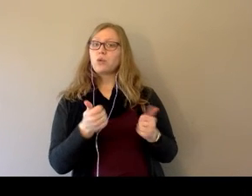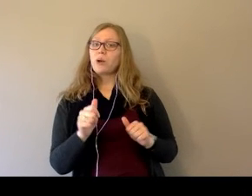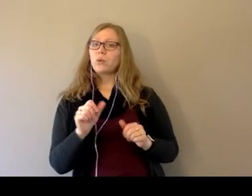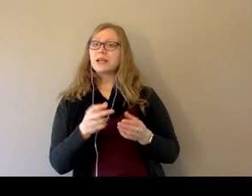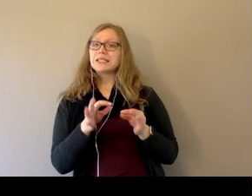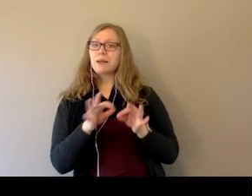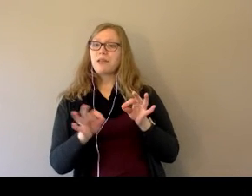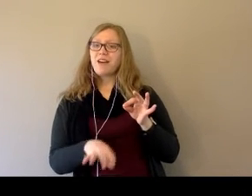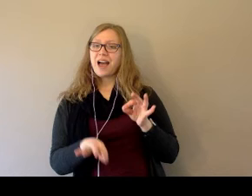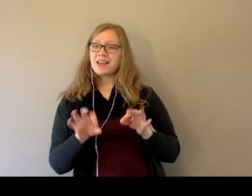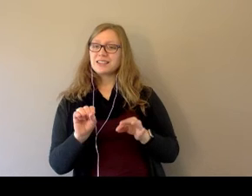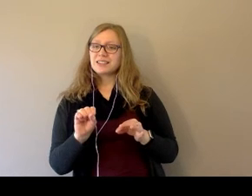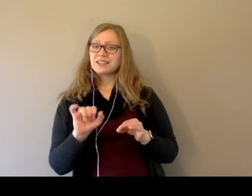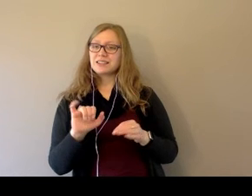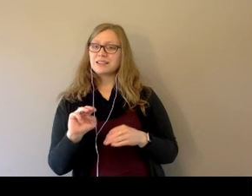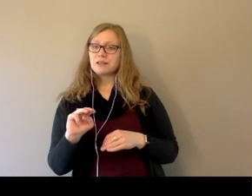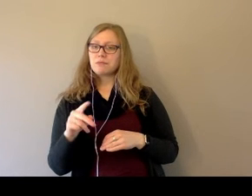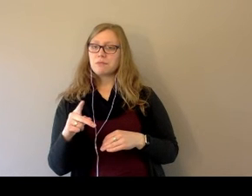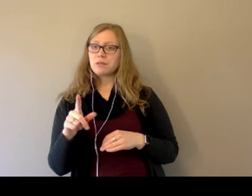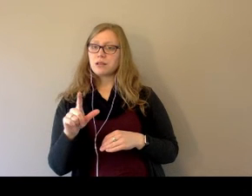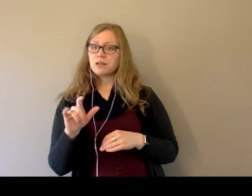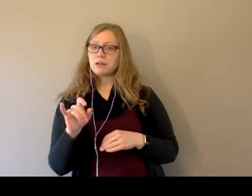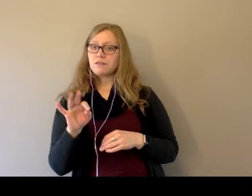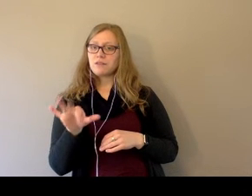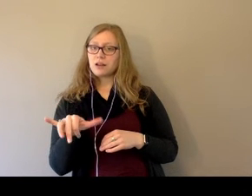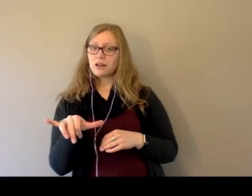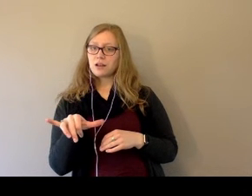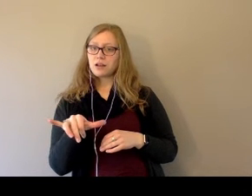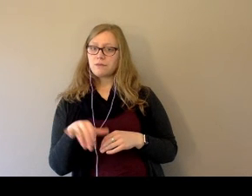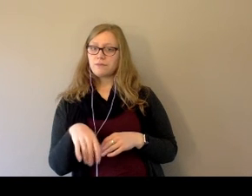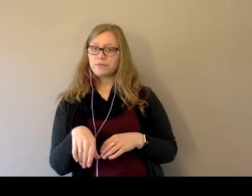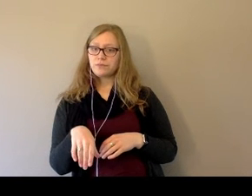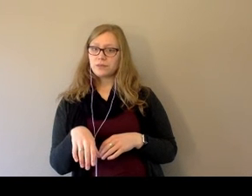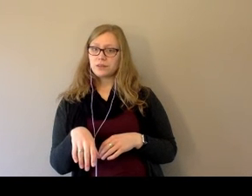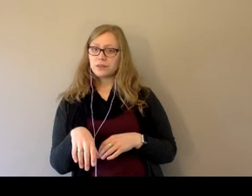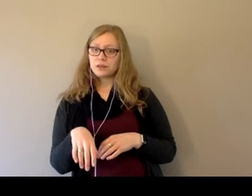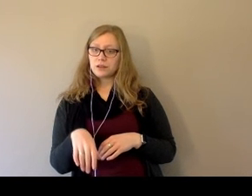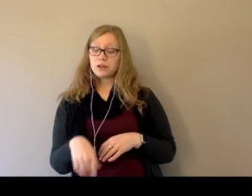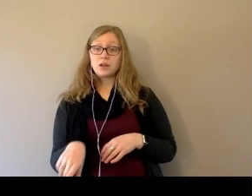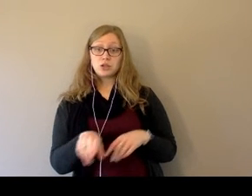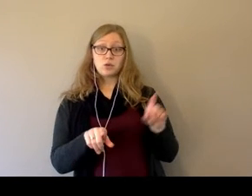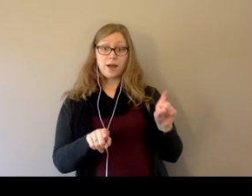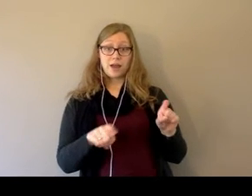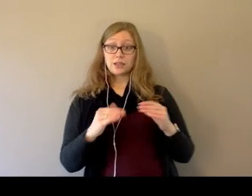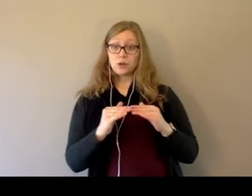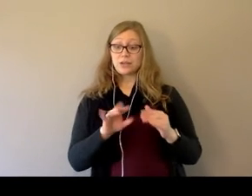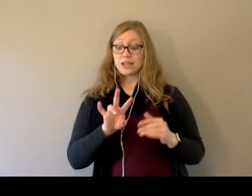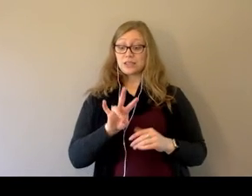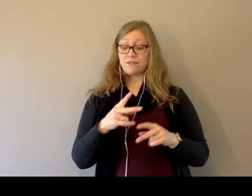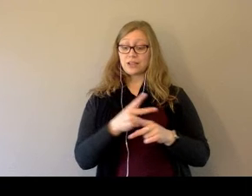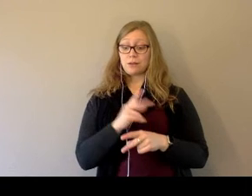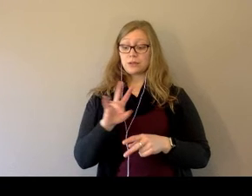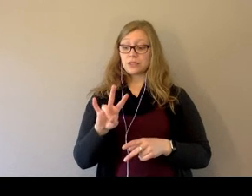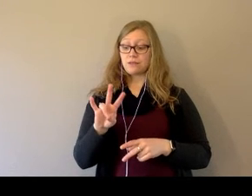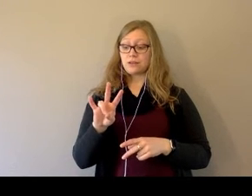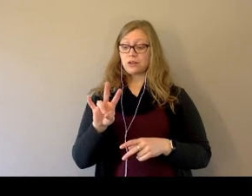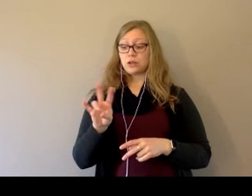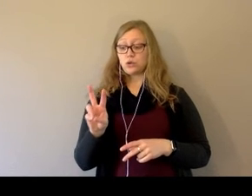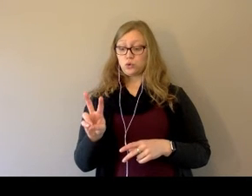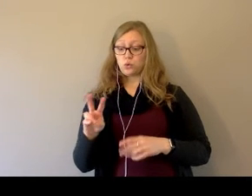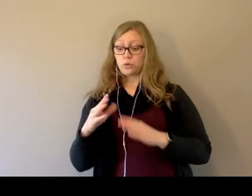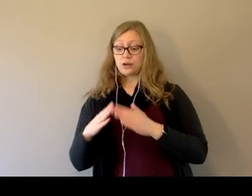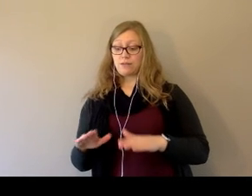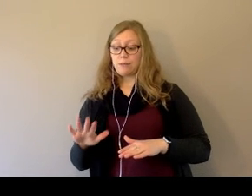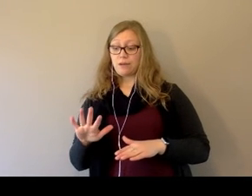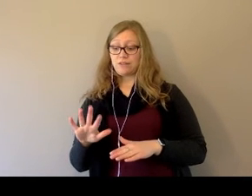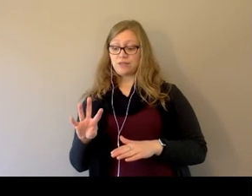And so I have x is going to be equal to 7 times 72 divided by 56, and I can start reducing